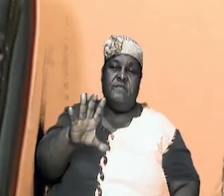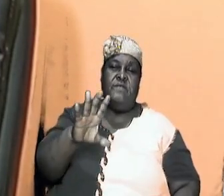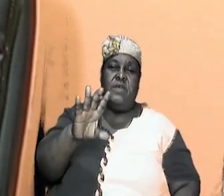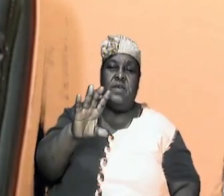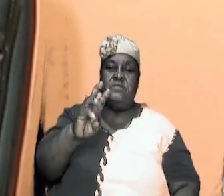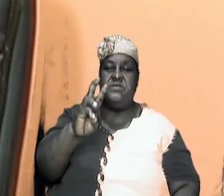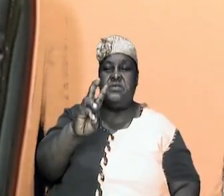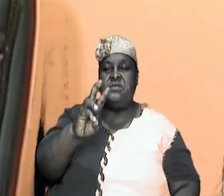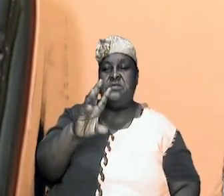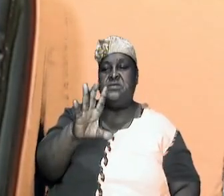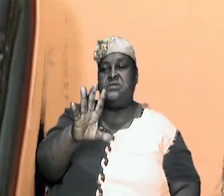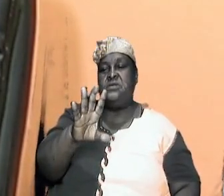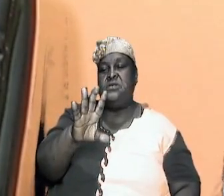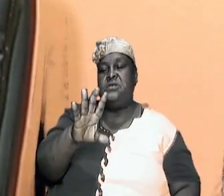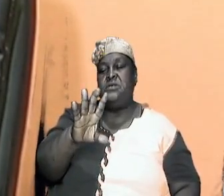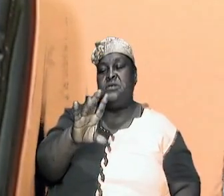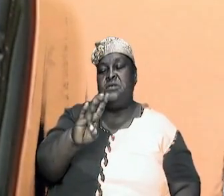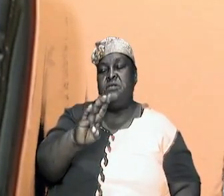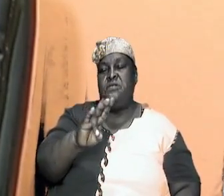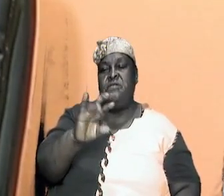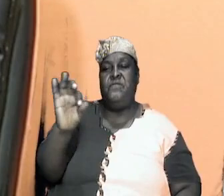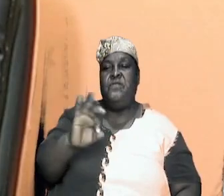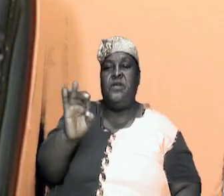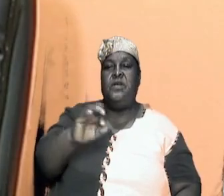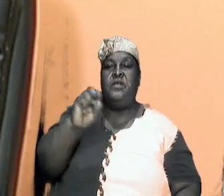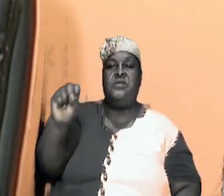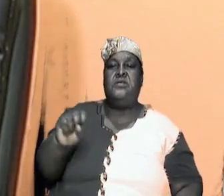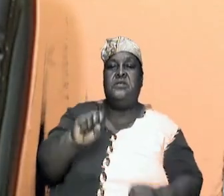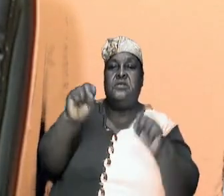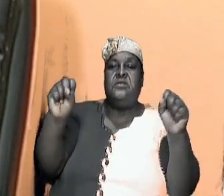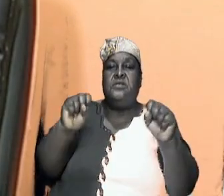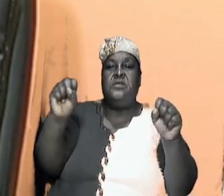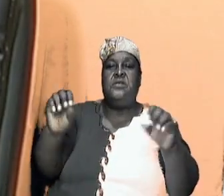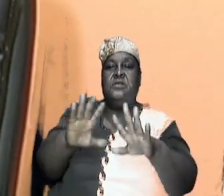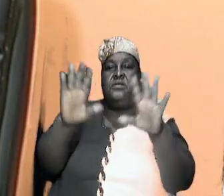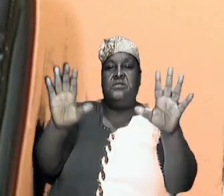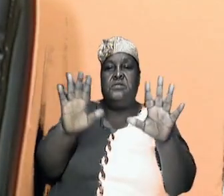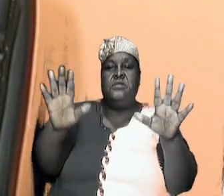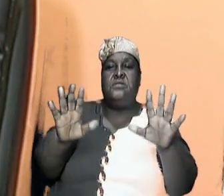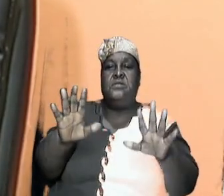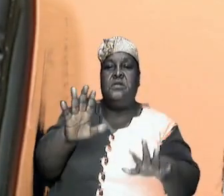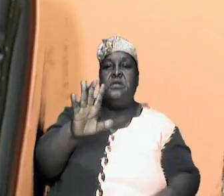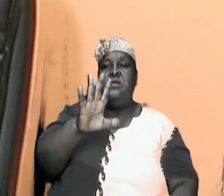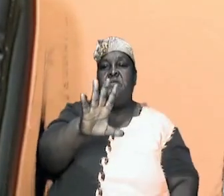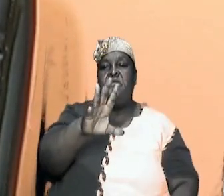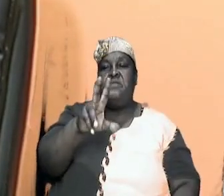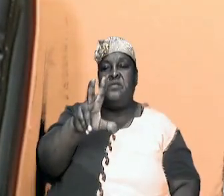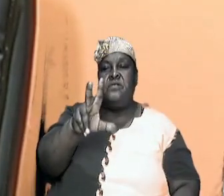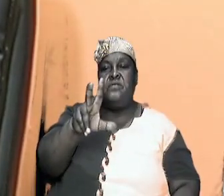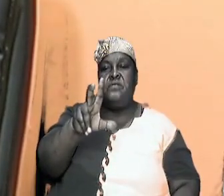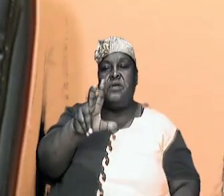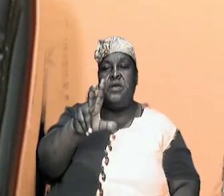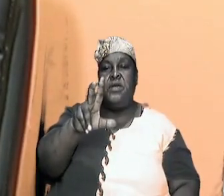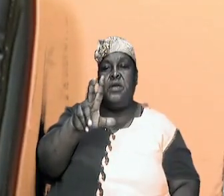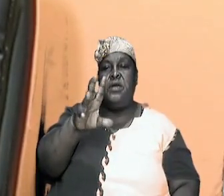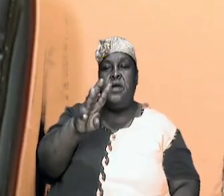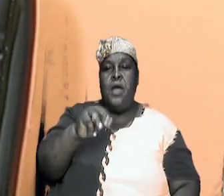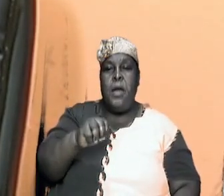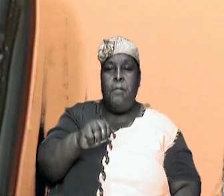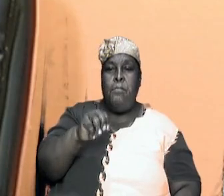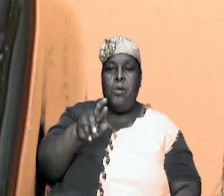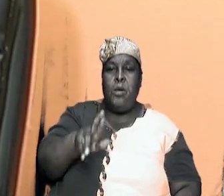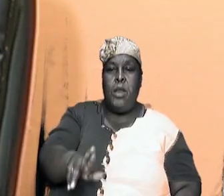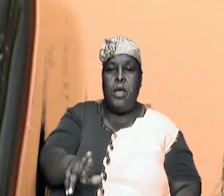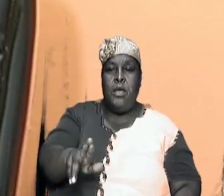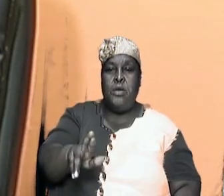is supposed to be Friday, Saturday, and Sunday. This is at 53 Mullines Road. So